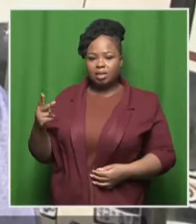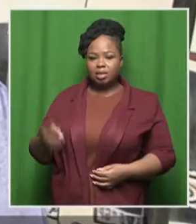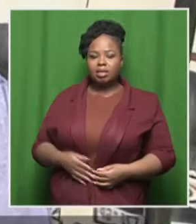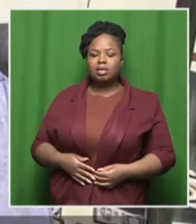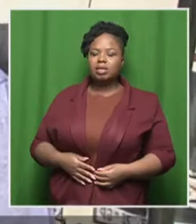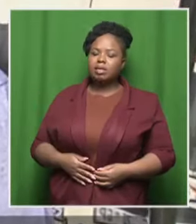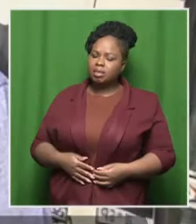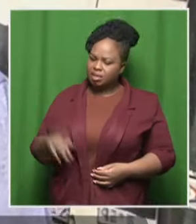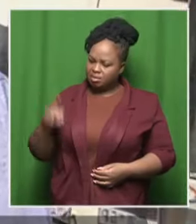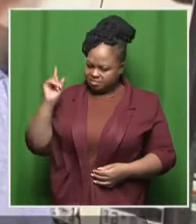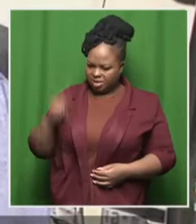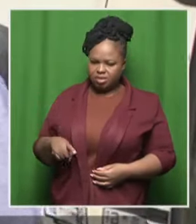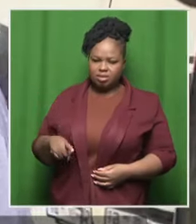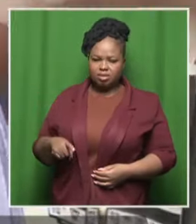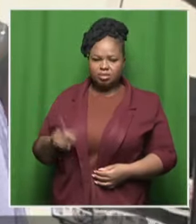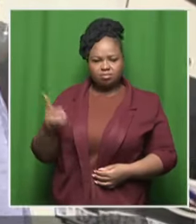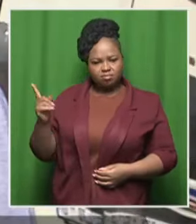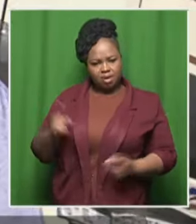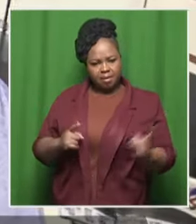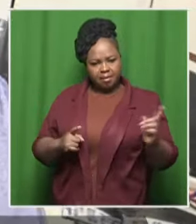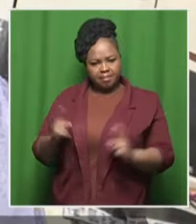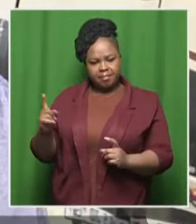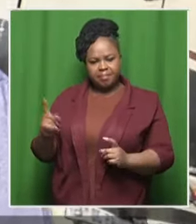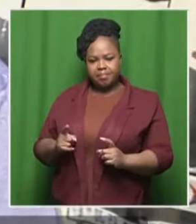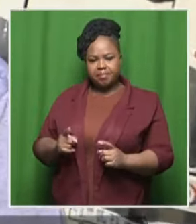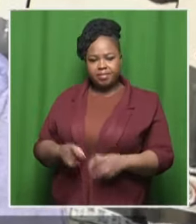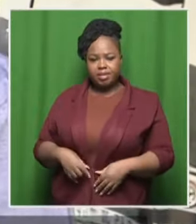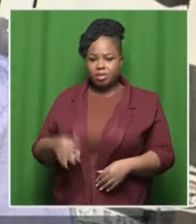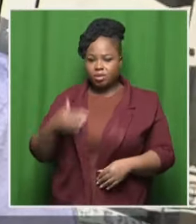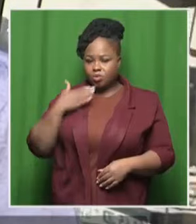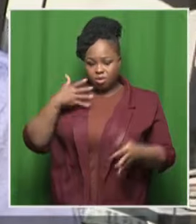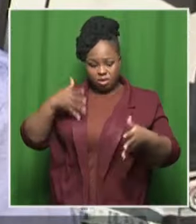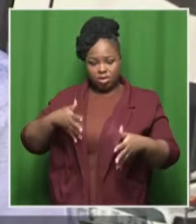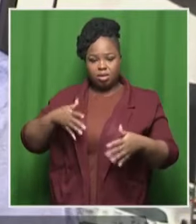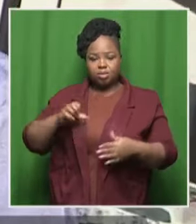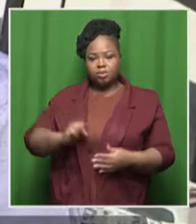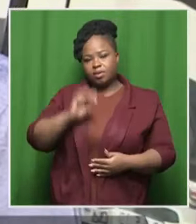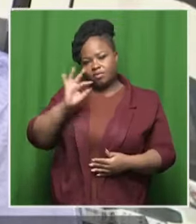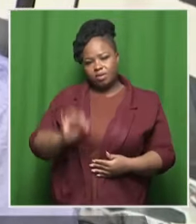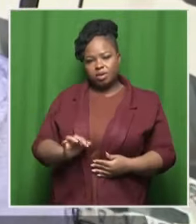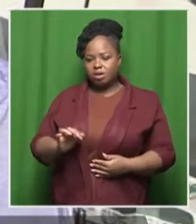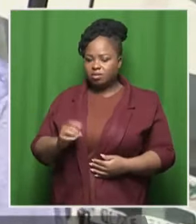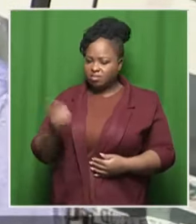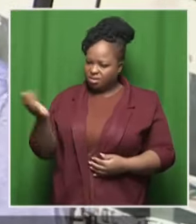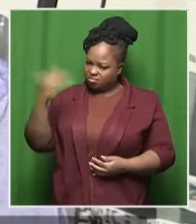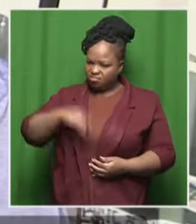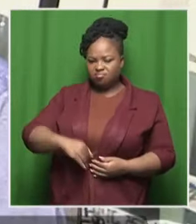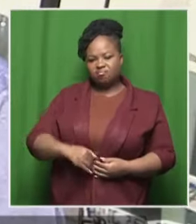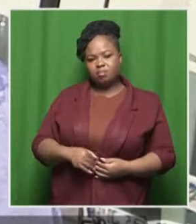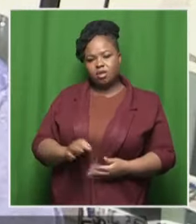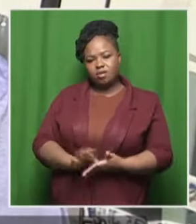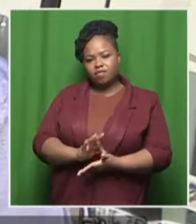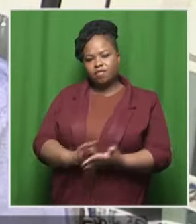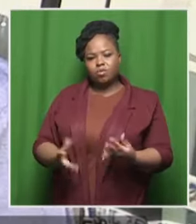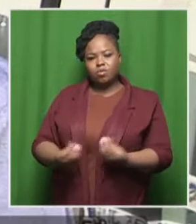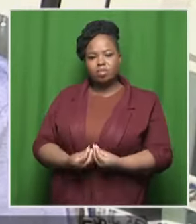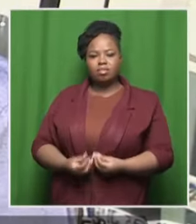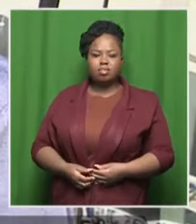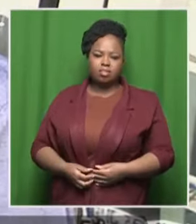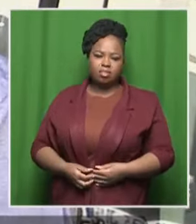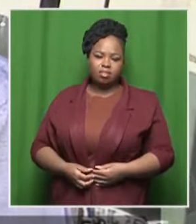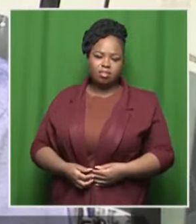they may come here to vote. Those who are here in South Africa, they may come to vote with us here. So that they change, the things they may